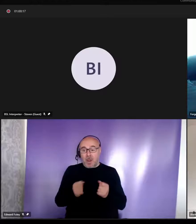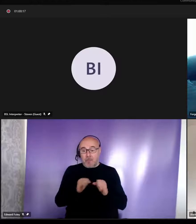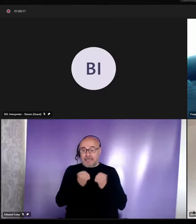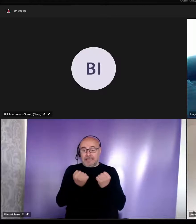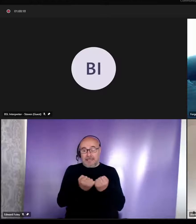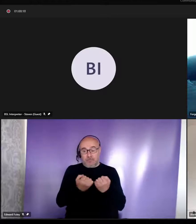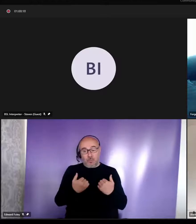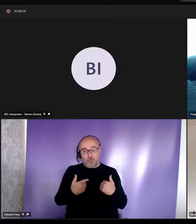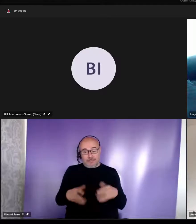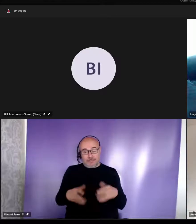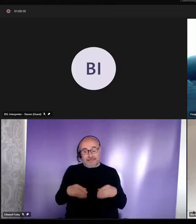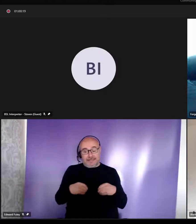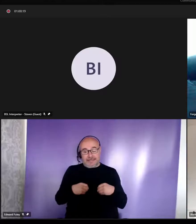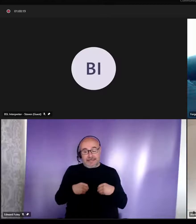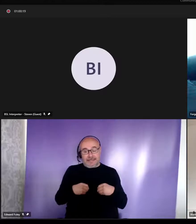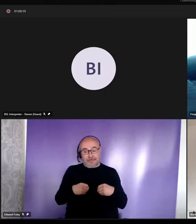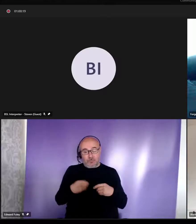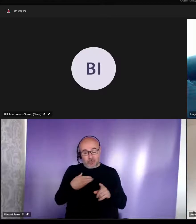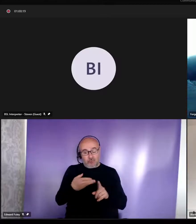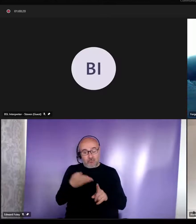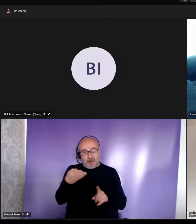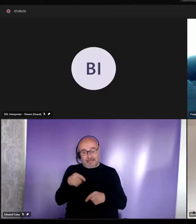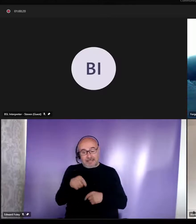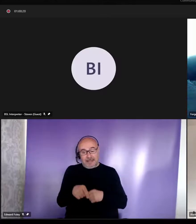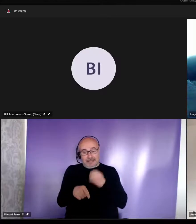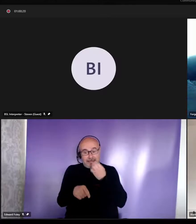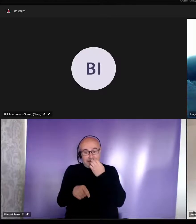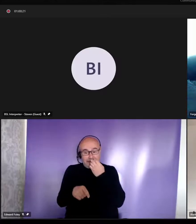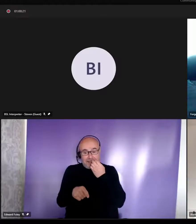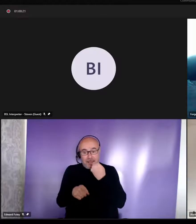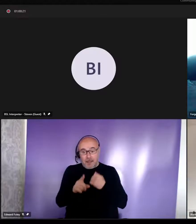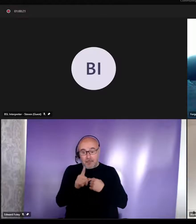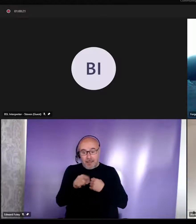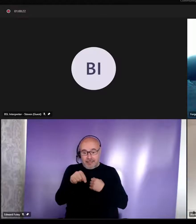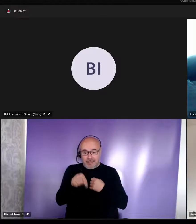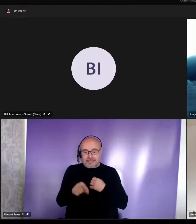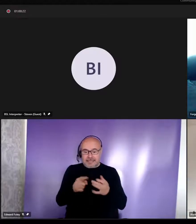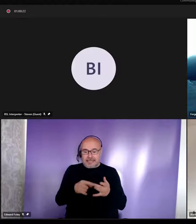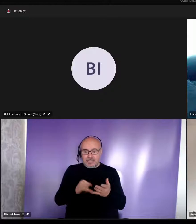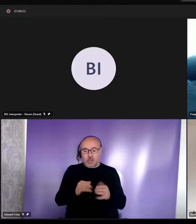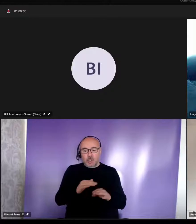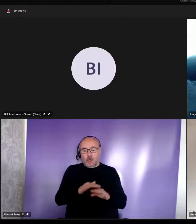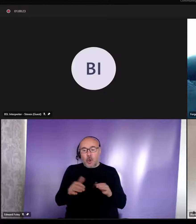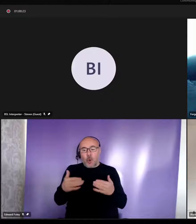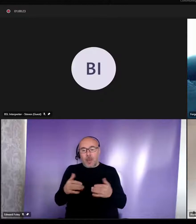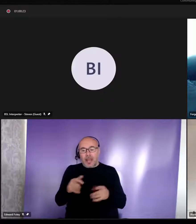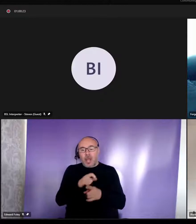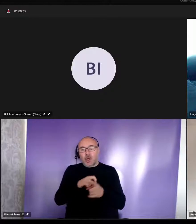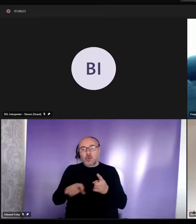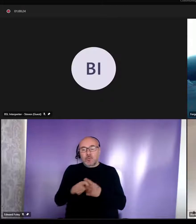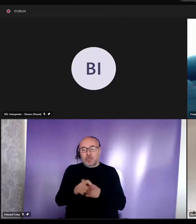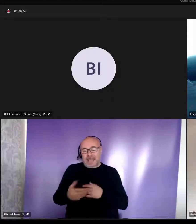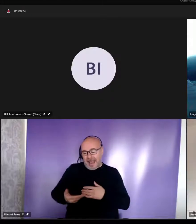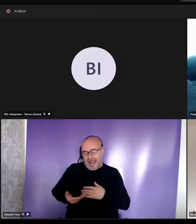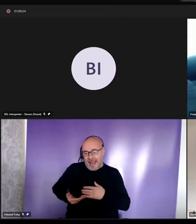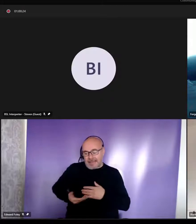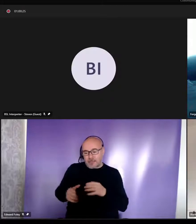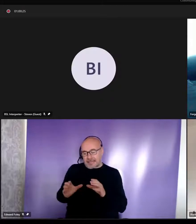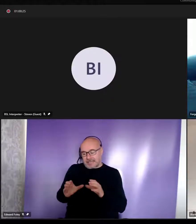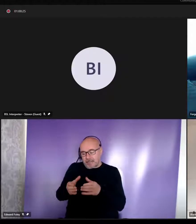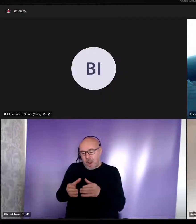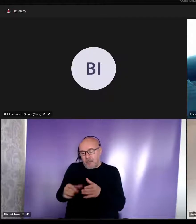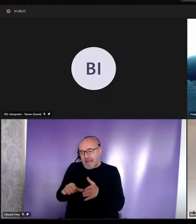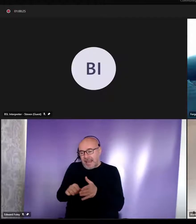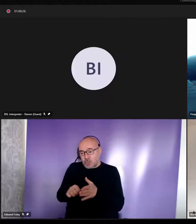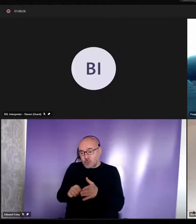duck the question, but rather this is more of a corporate issue as opposed to a community and enterprise issue. But I can understand why